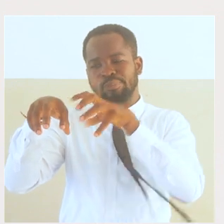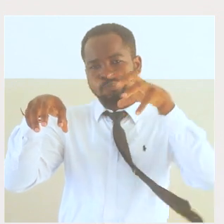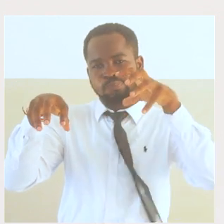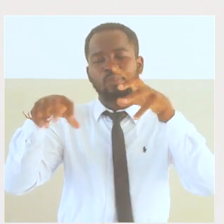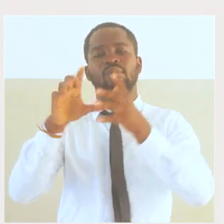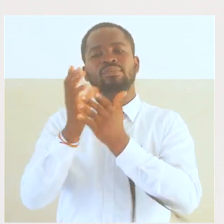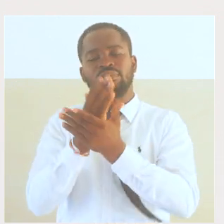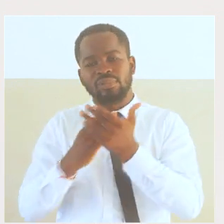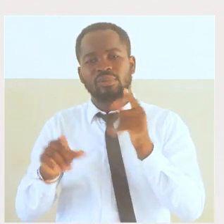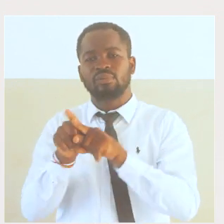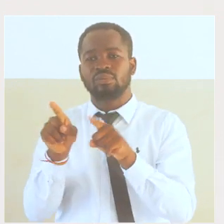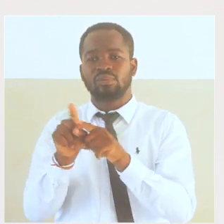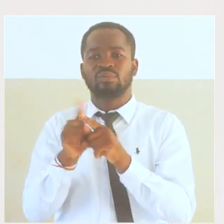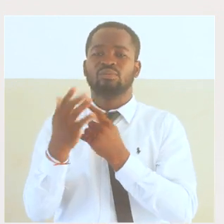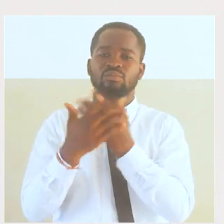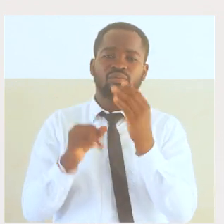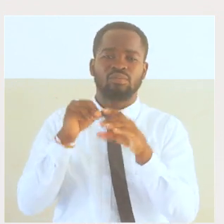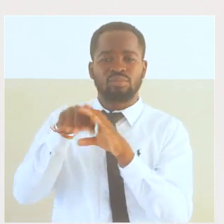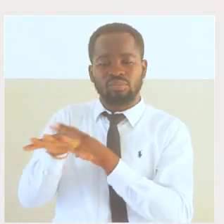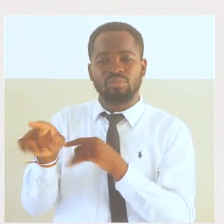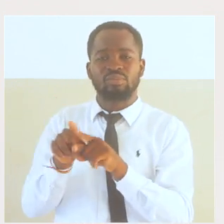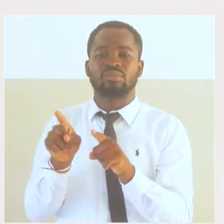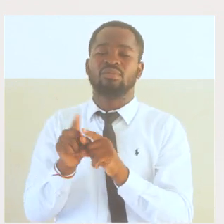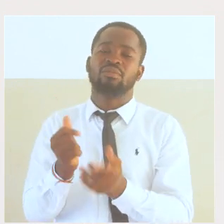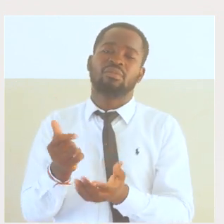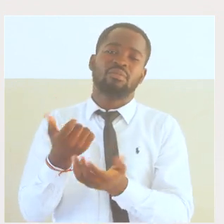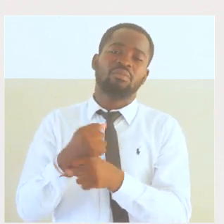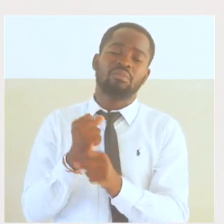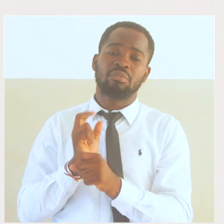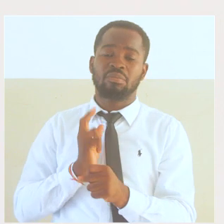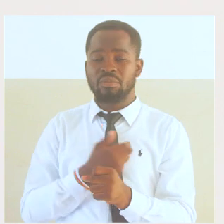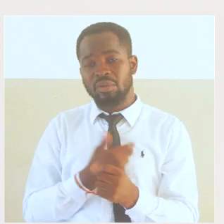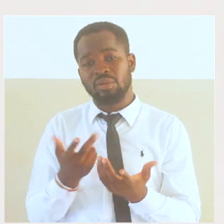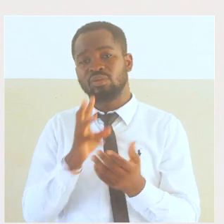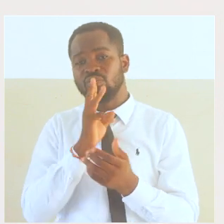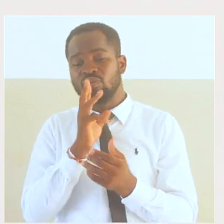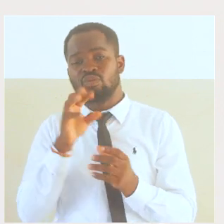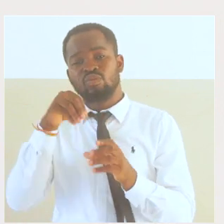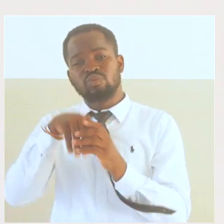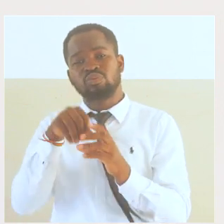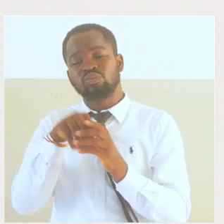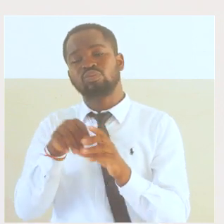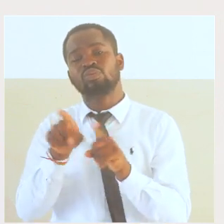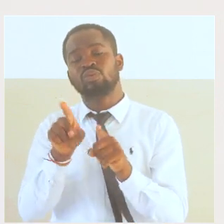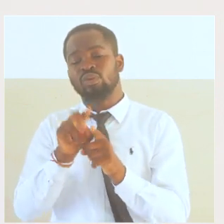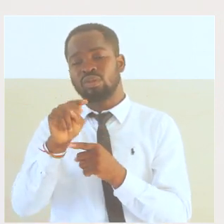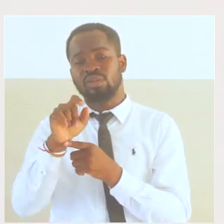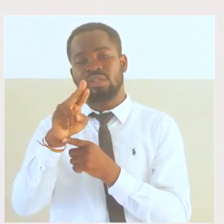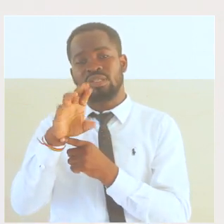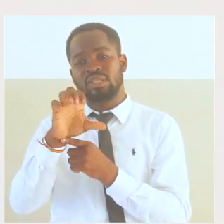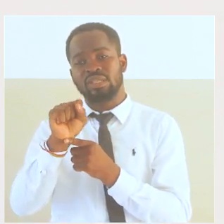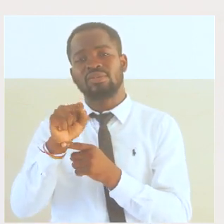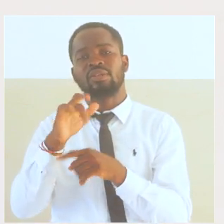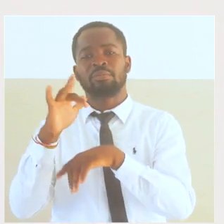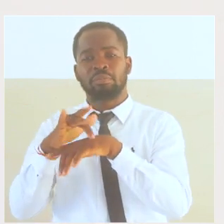and what tells you to pee. So when these nerves are also repaired at your back, it means those sensations are not going. So you are going